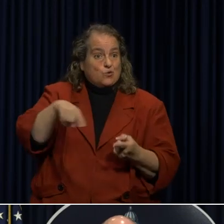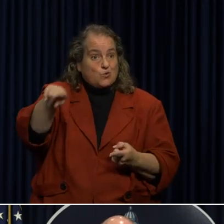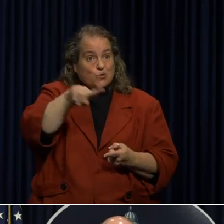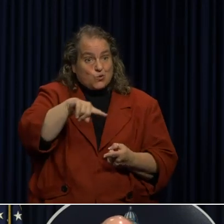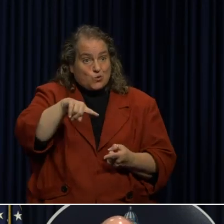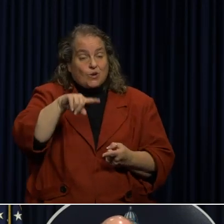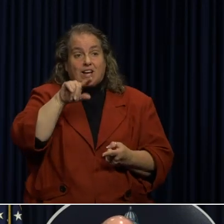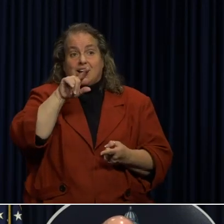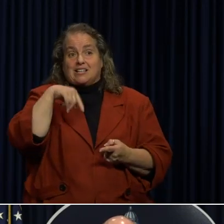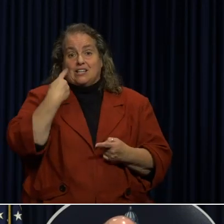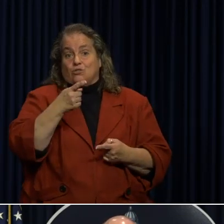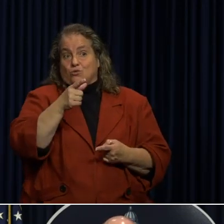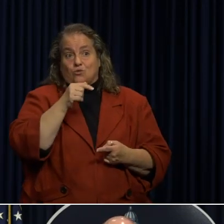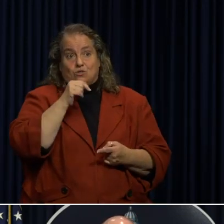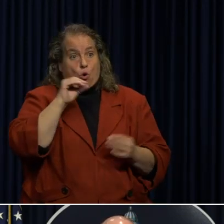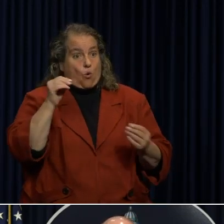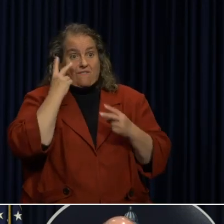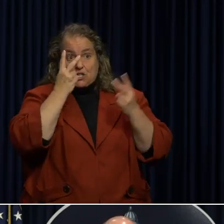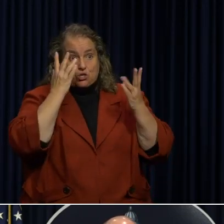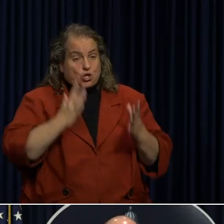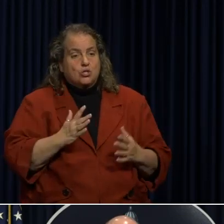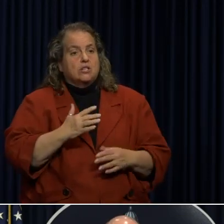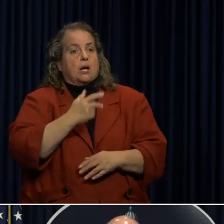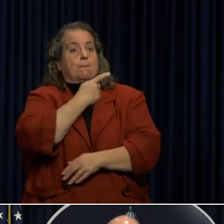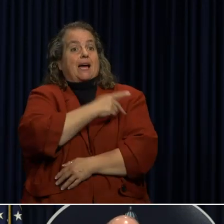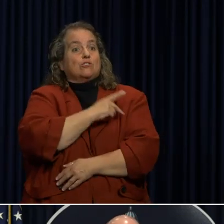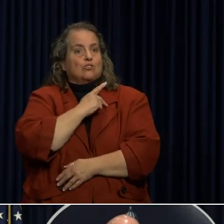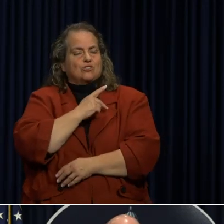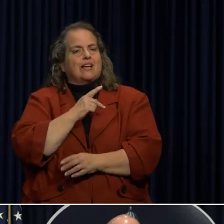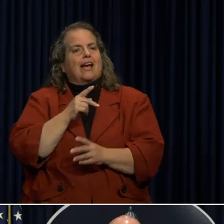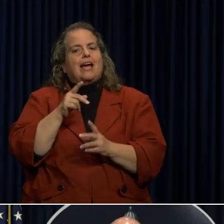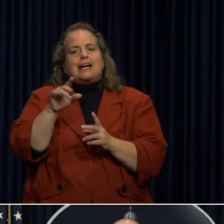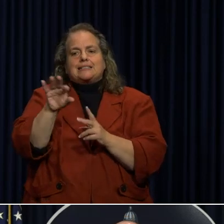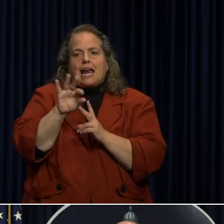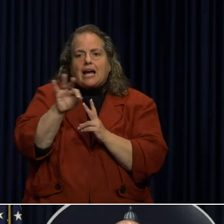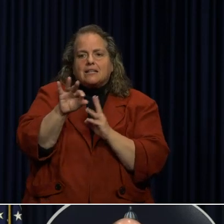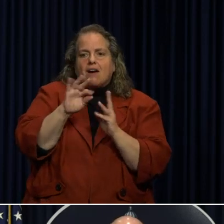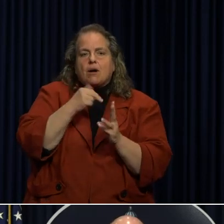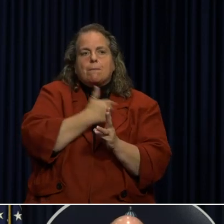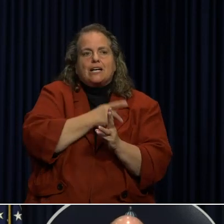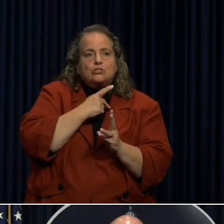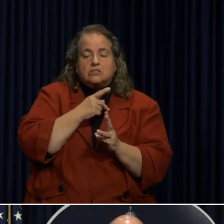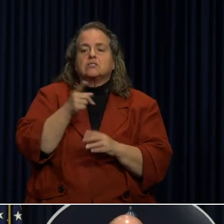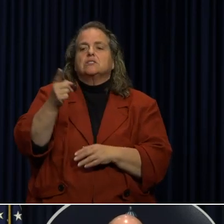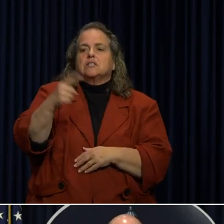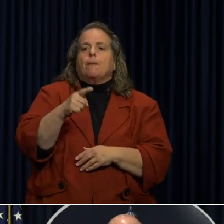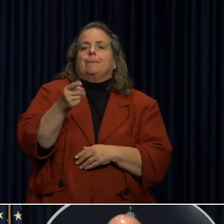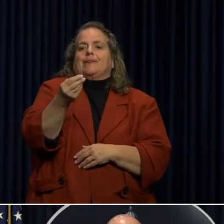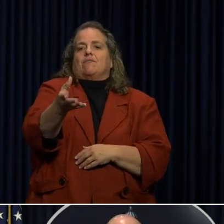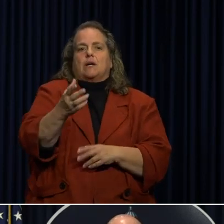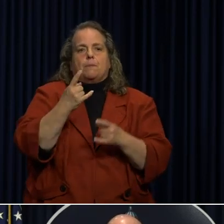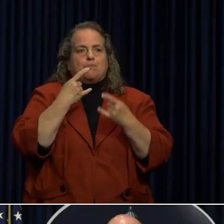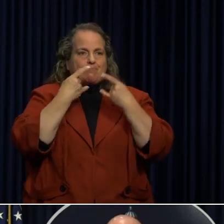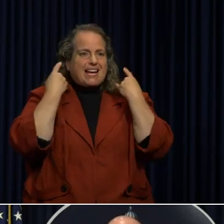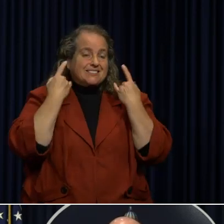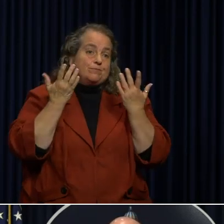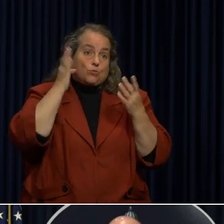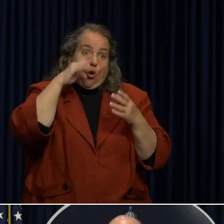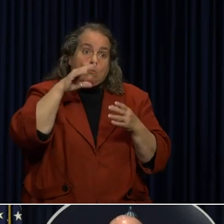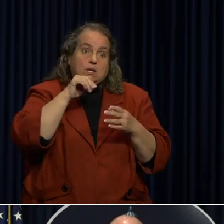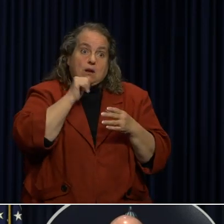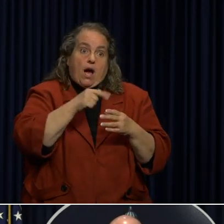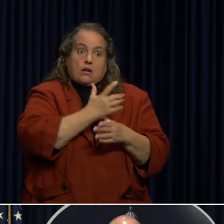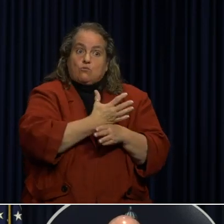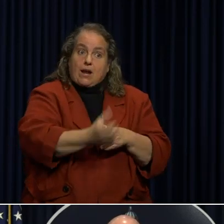and a very limited number of people to assist selected patients. That hopefully won't be overly burdensome, but it's necessary. In a